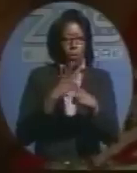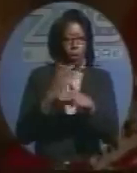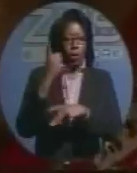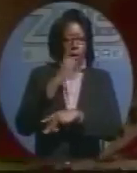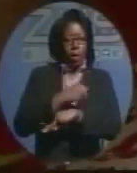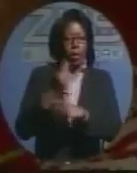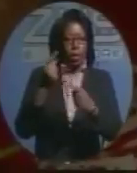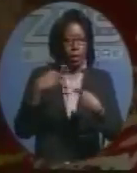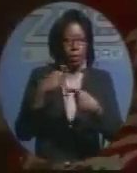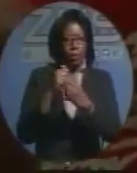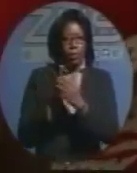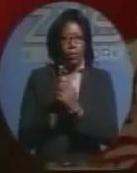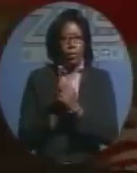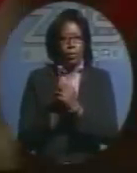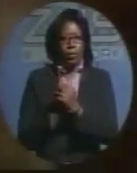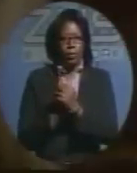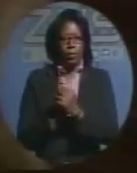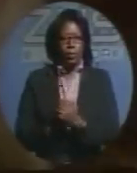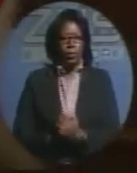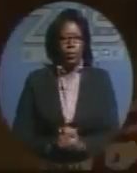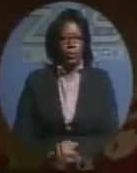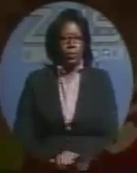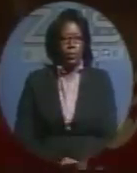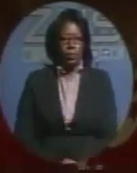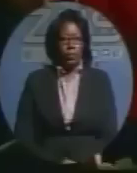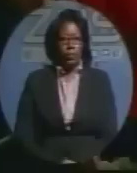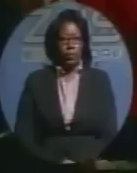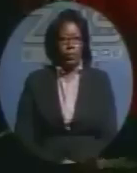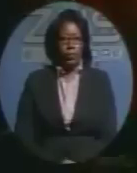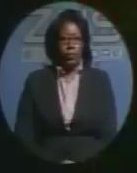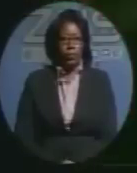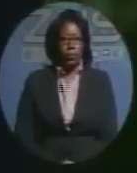This portion